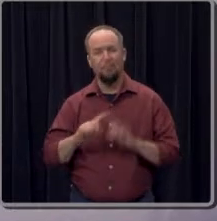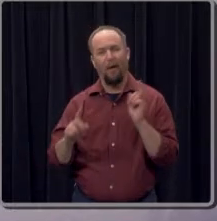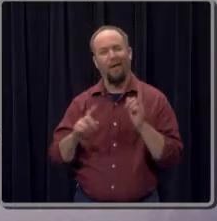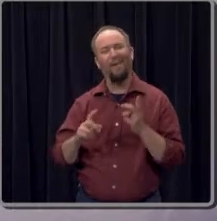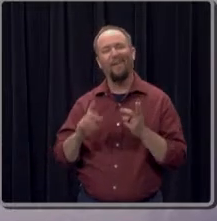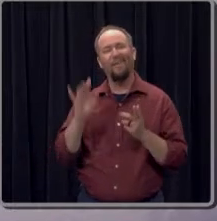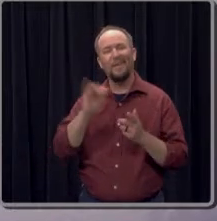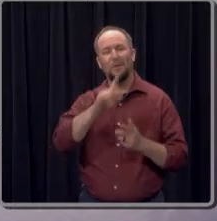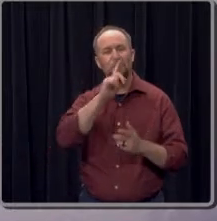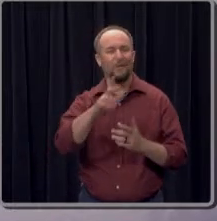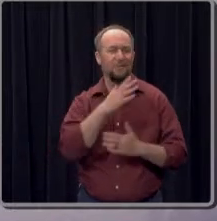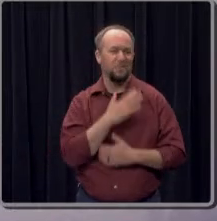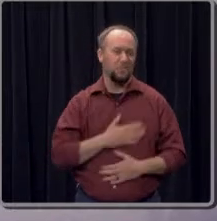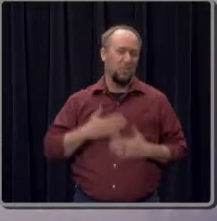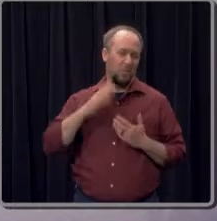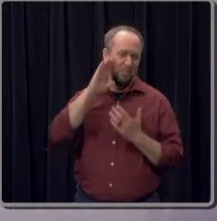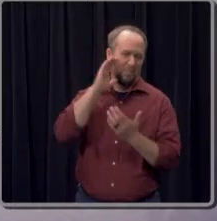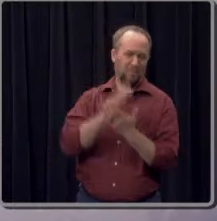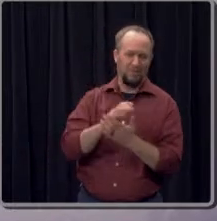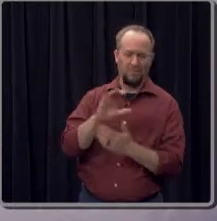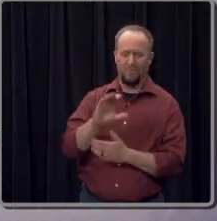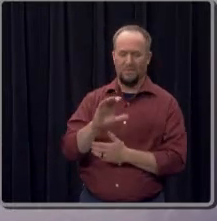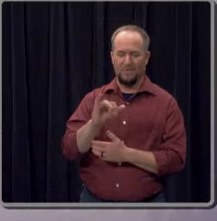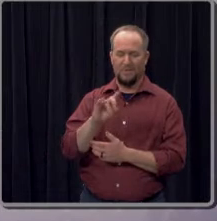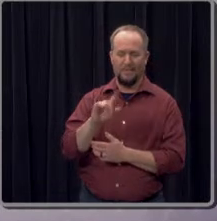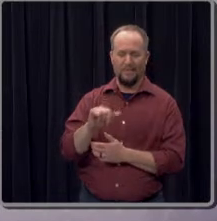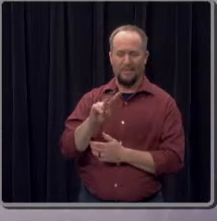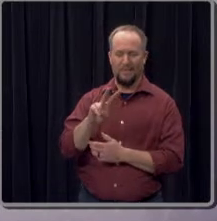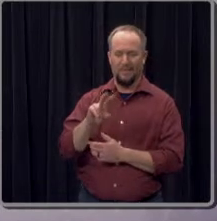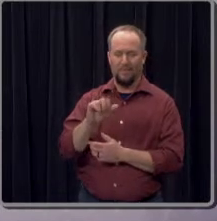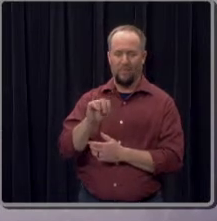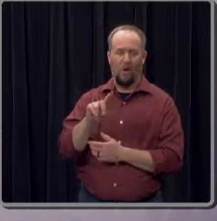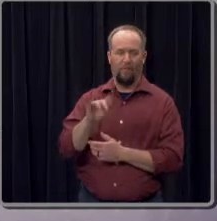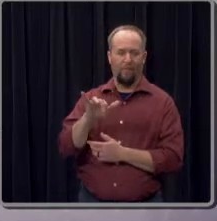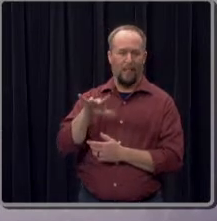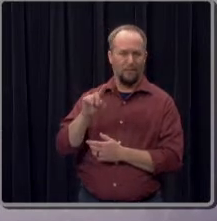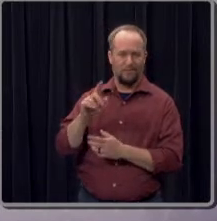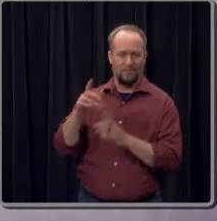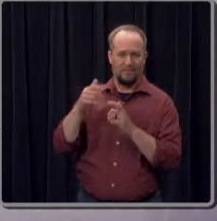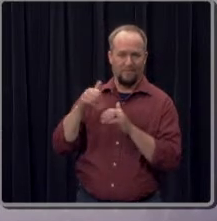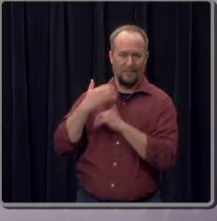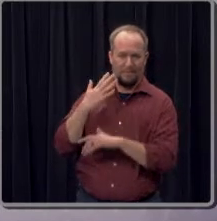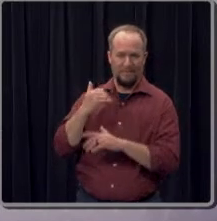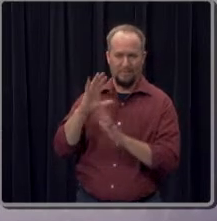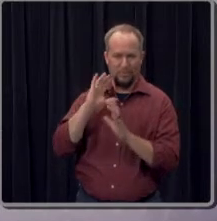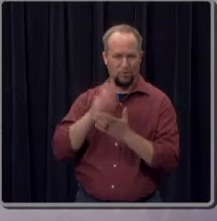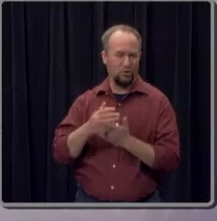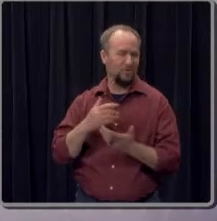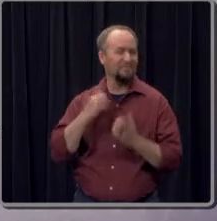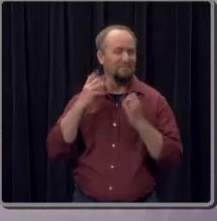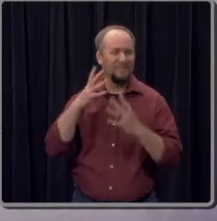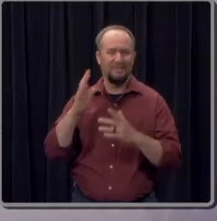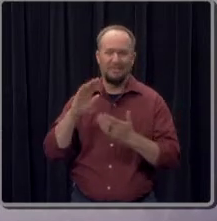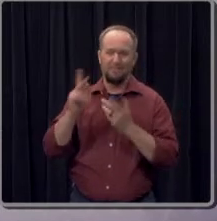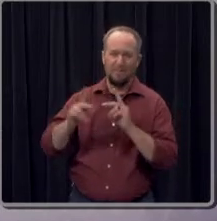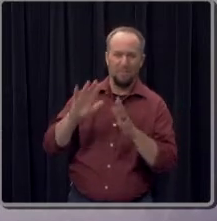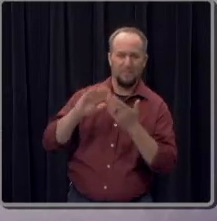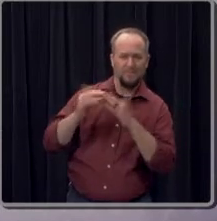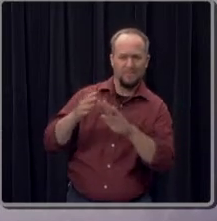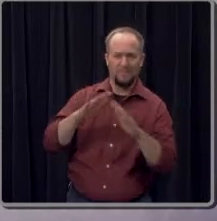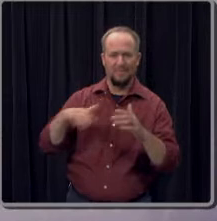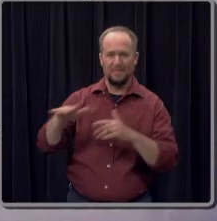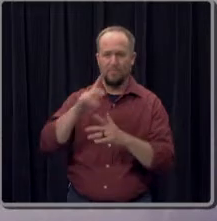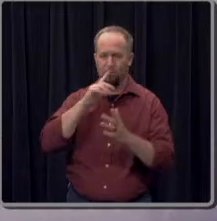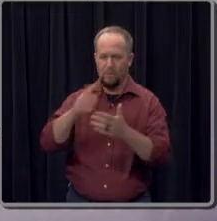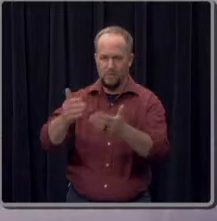So that was a really enjoyable picture that Cindy Von Felt sent me of Barb, and so many people in our district and our community. They're having a great time. But I really